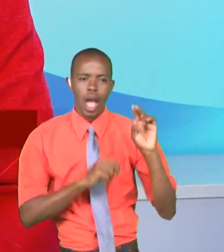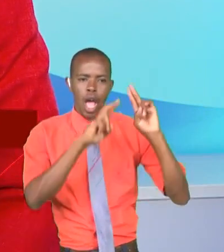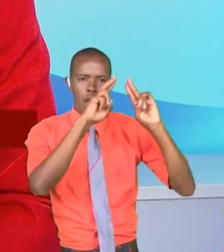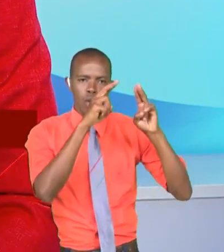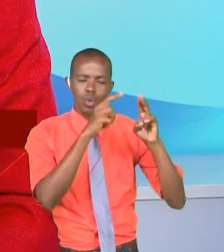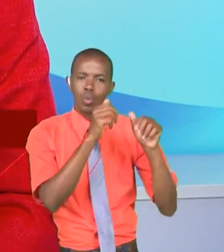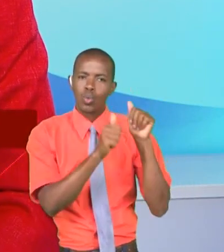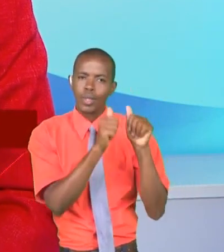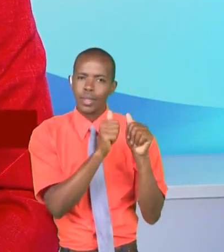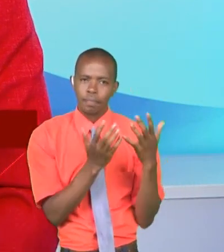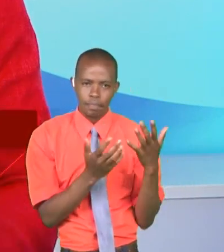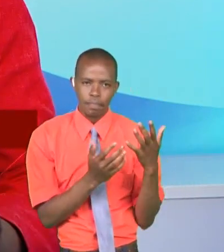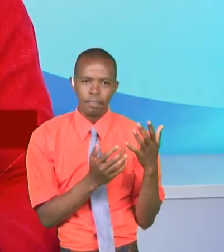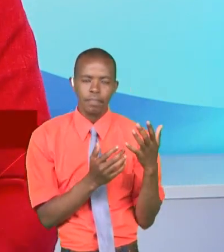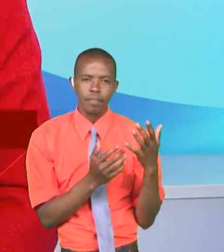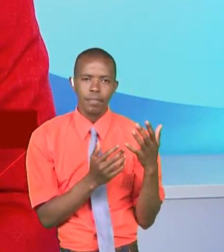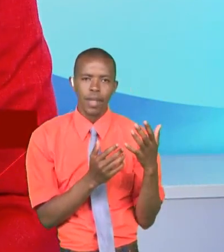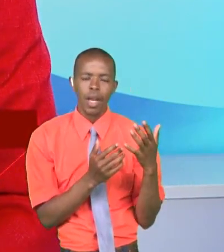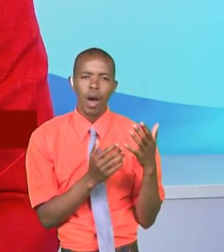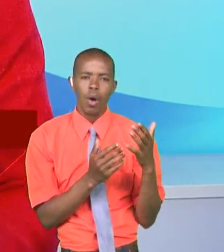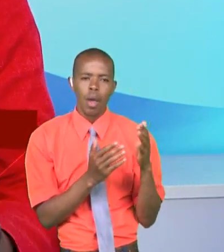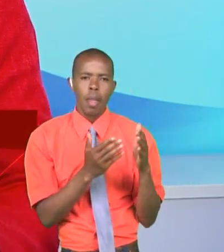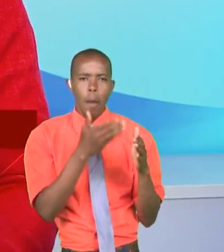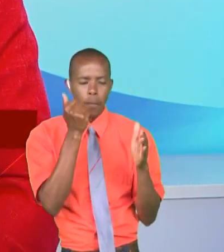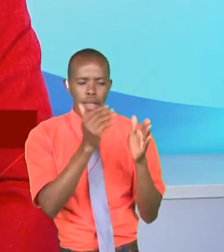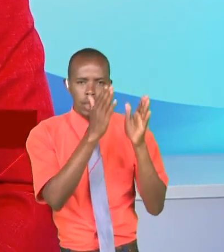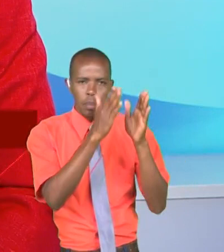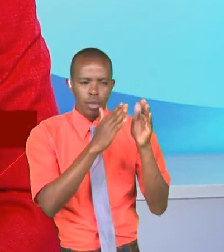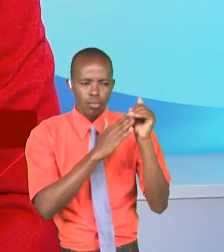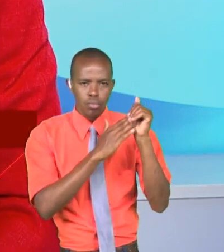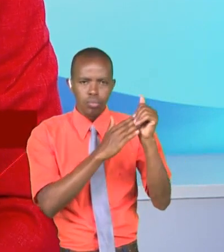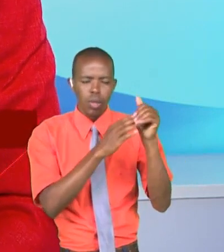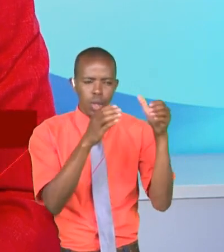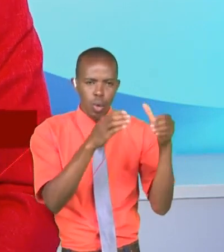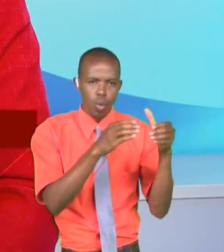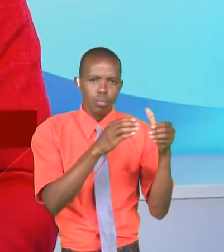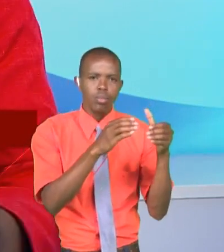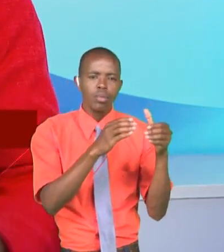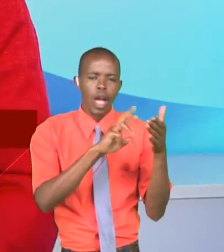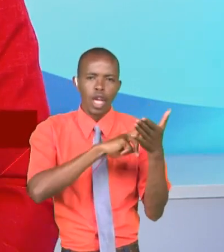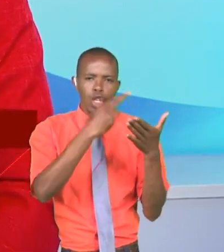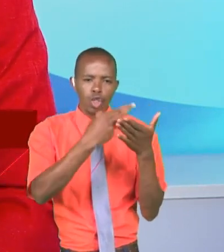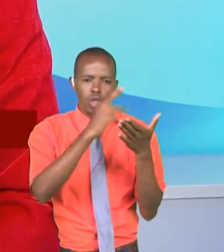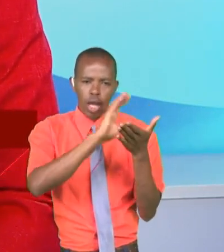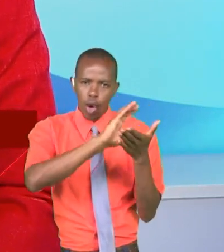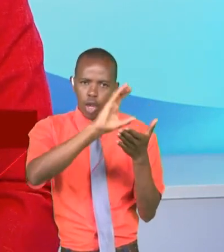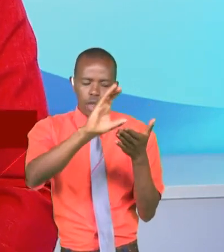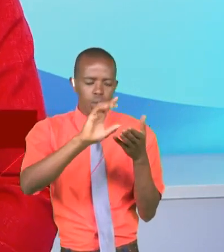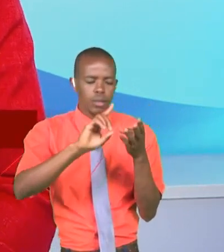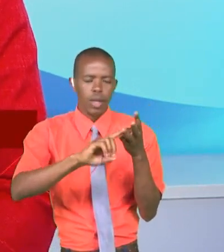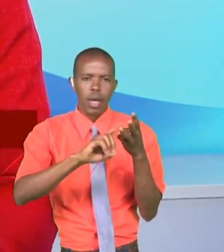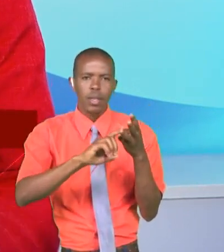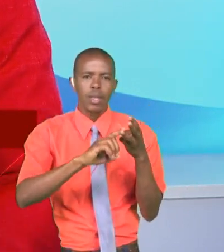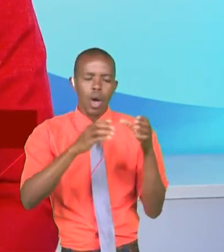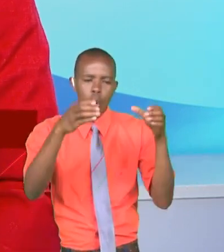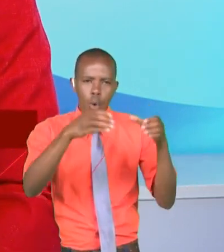to do with flag bearer, issues to do with the allocation of resources, issues to do with the party seats